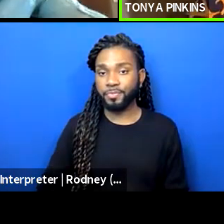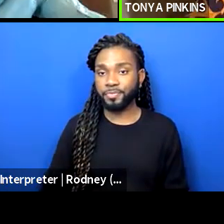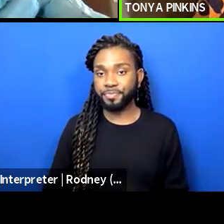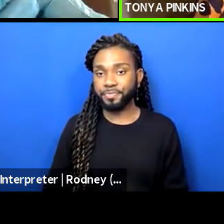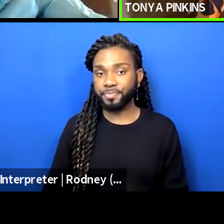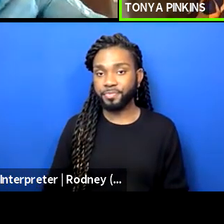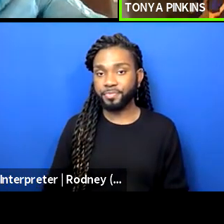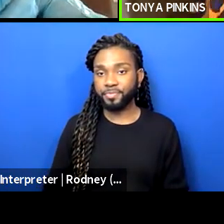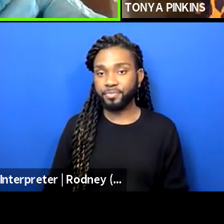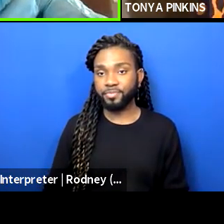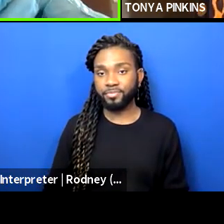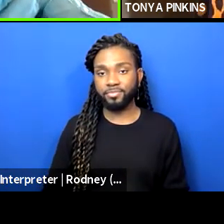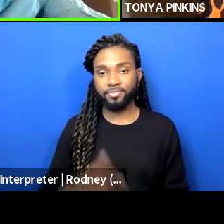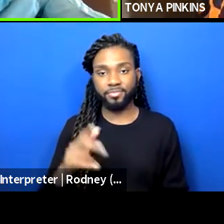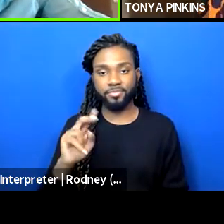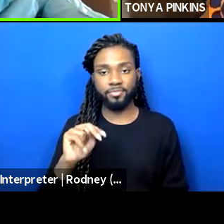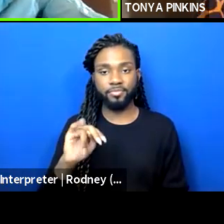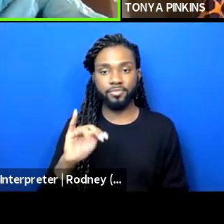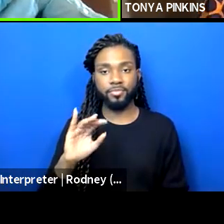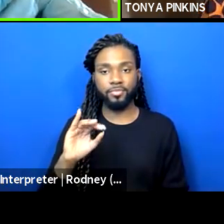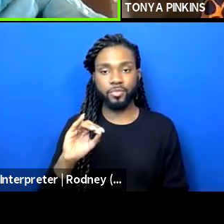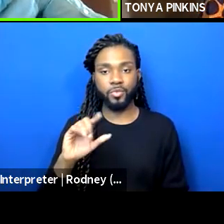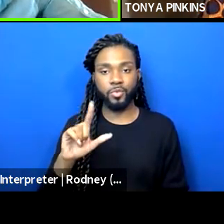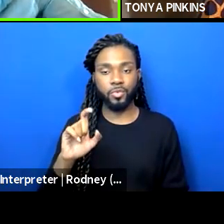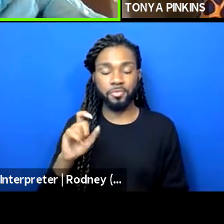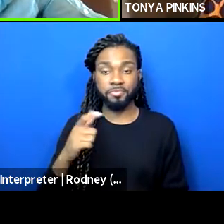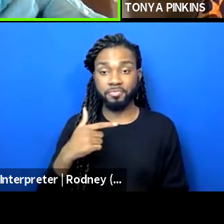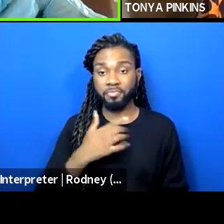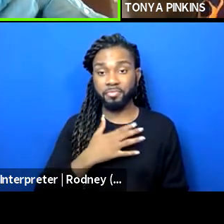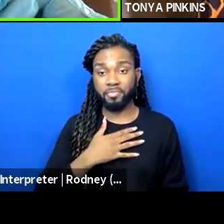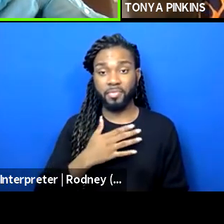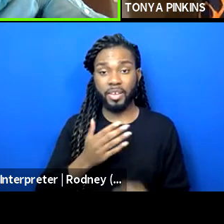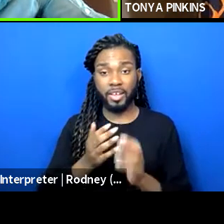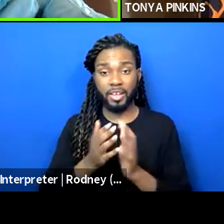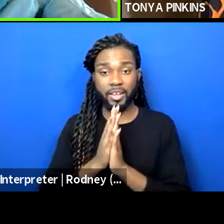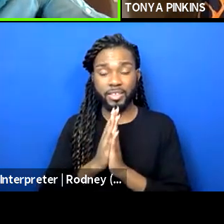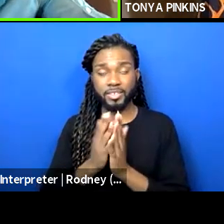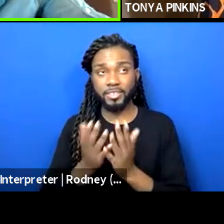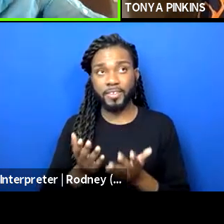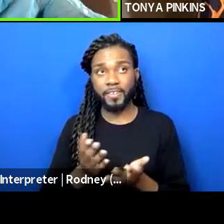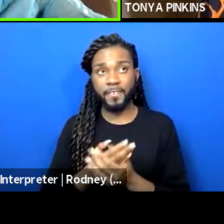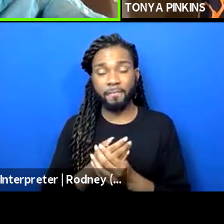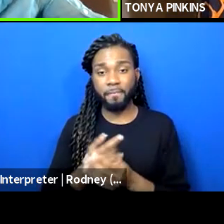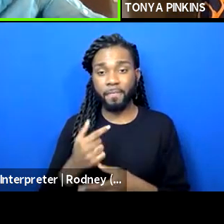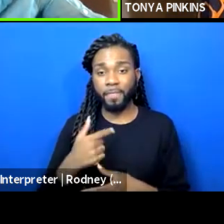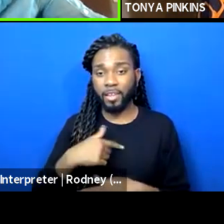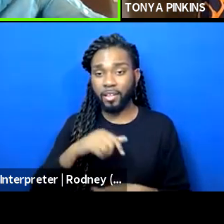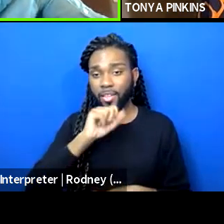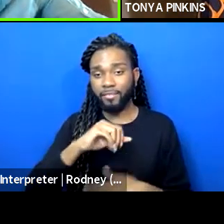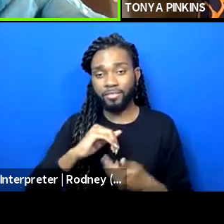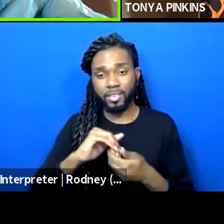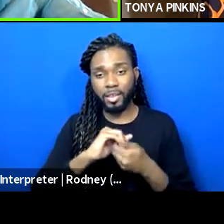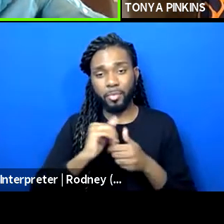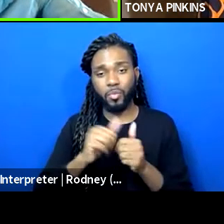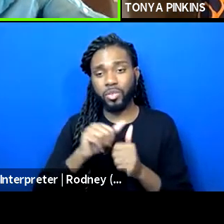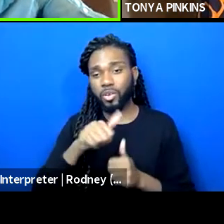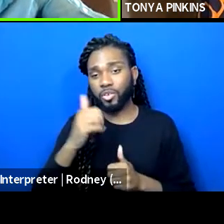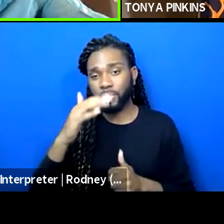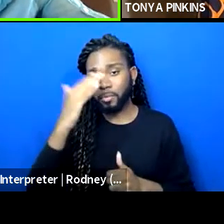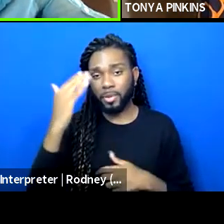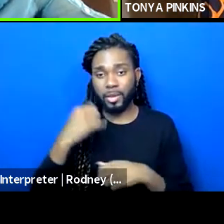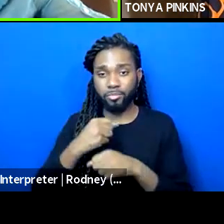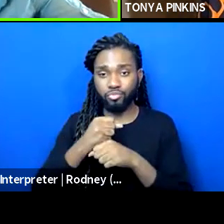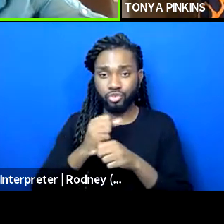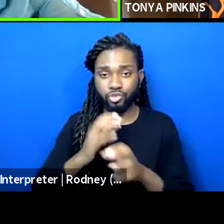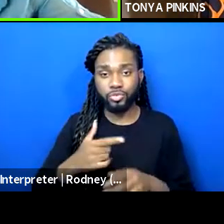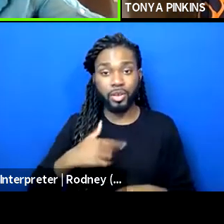Well, I mean, my ask is, you know, I love to collaborate with other Black producers. I mean, I'd love to collaborate with